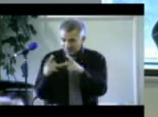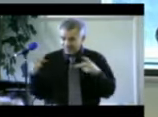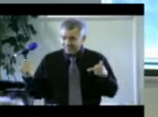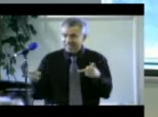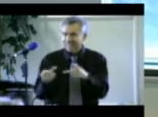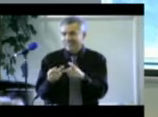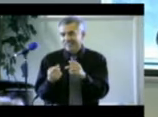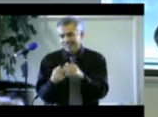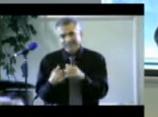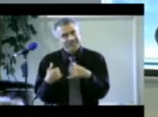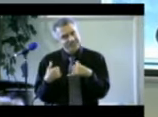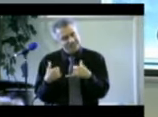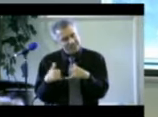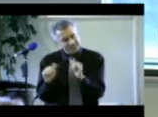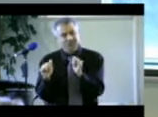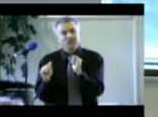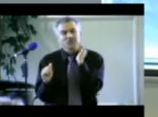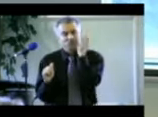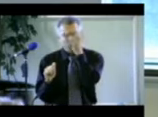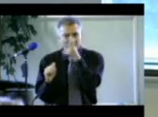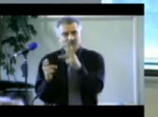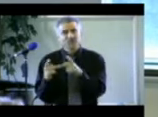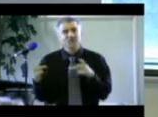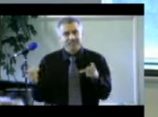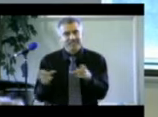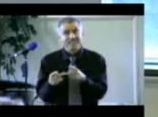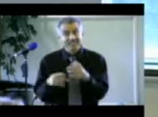sin, but is yet still so lovely.